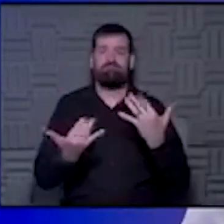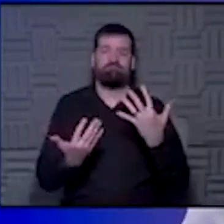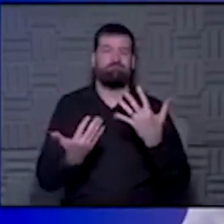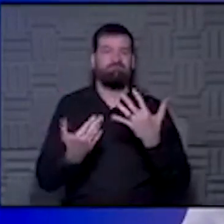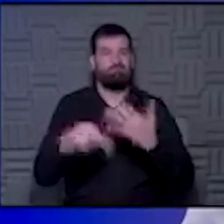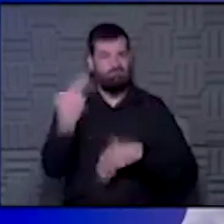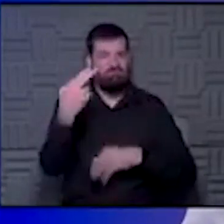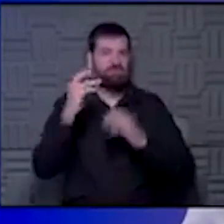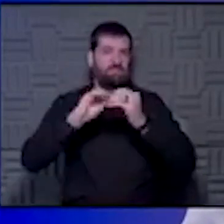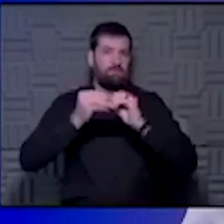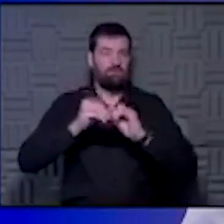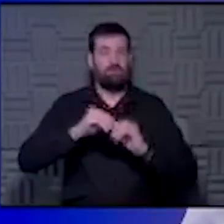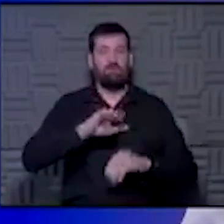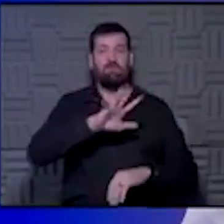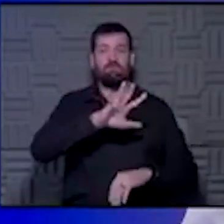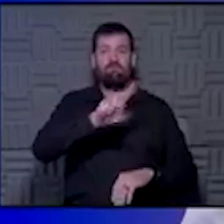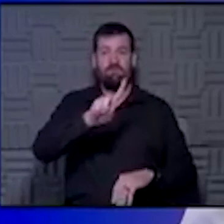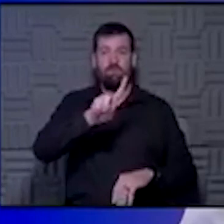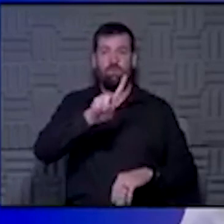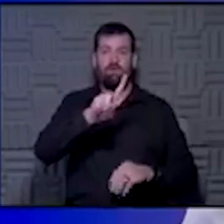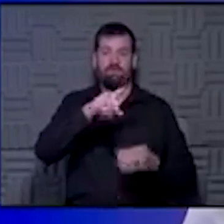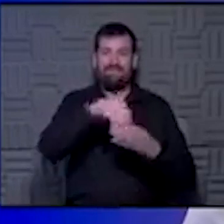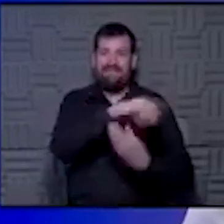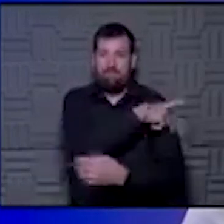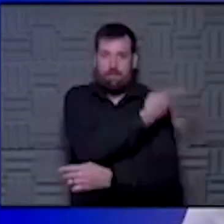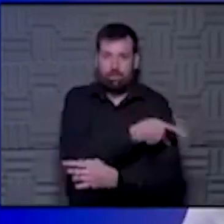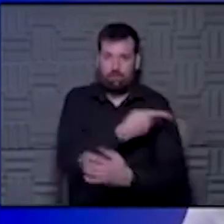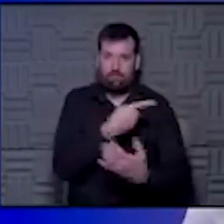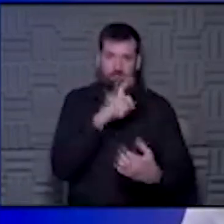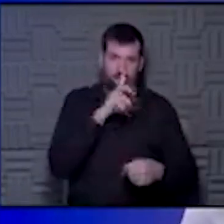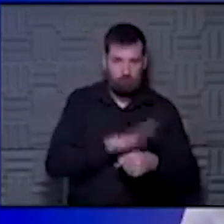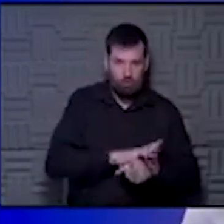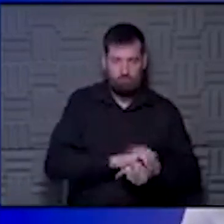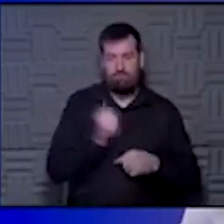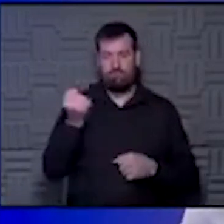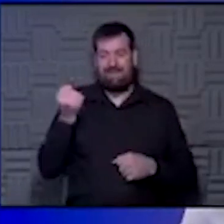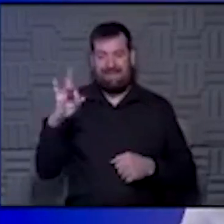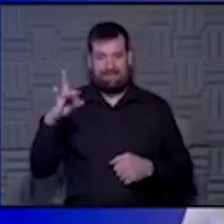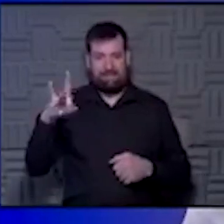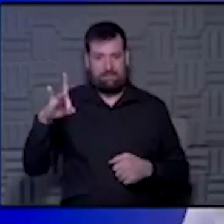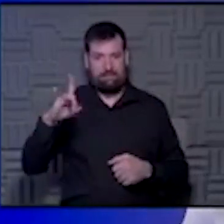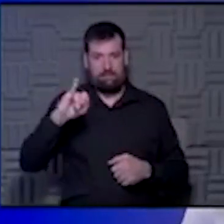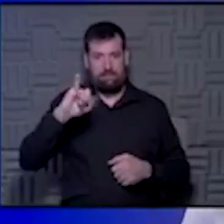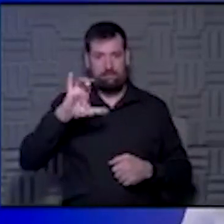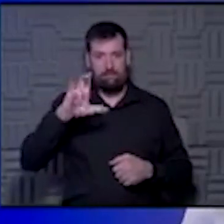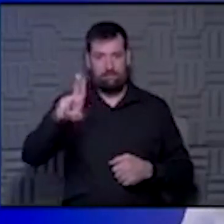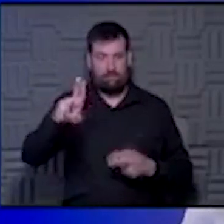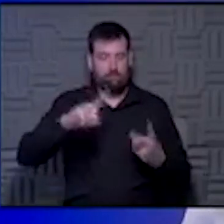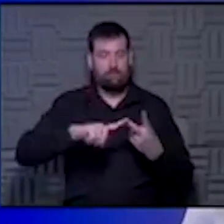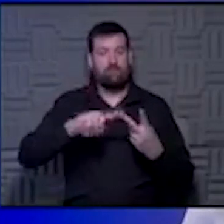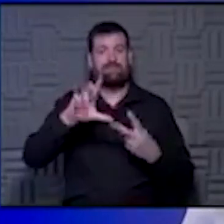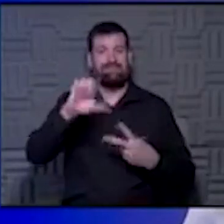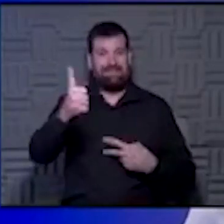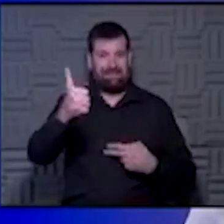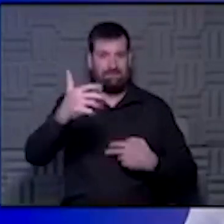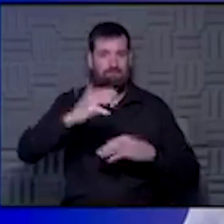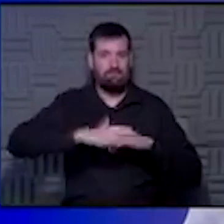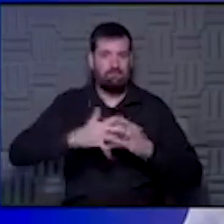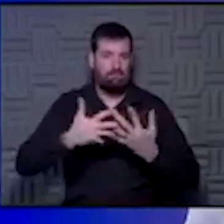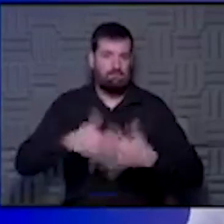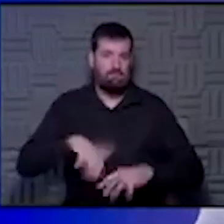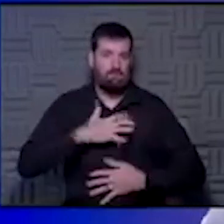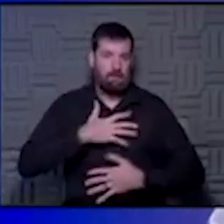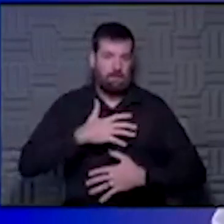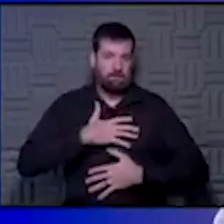had, 51 inpatient confirmed cases, 18 in the ICU and 10 on the ventilators. We